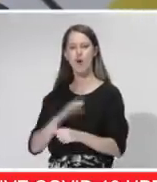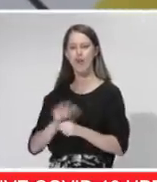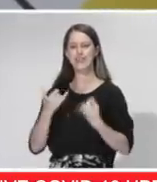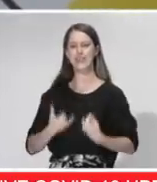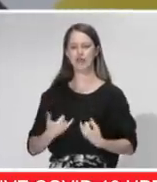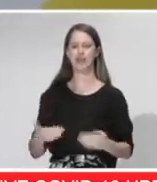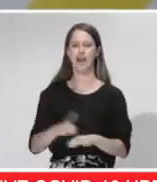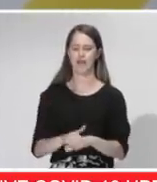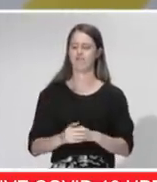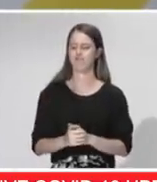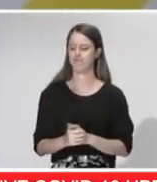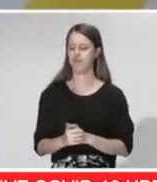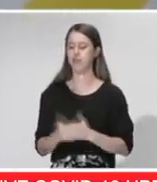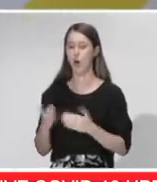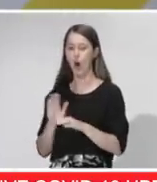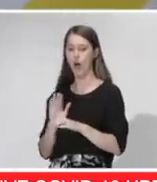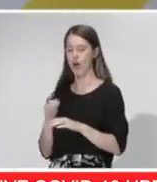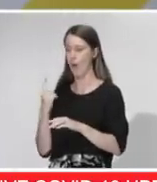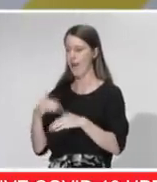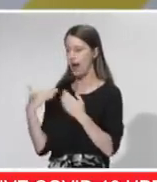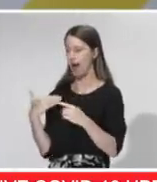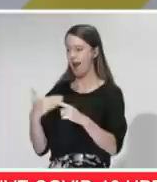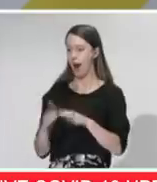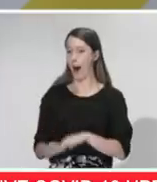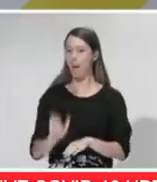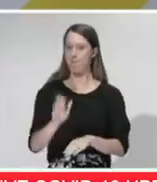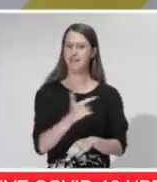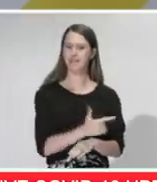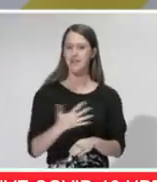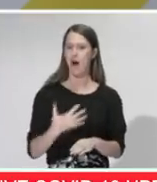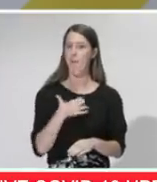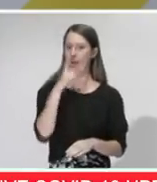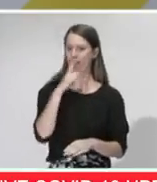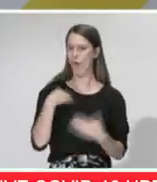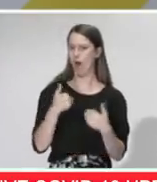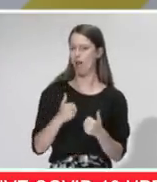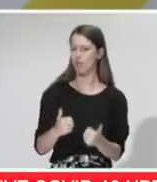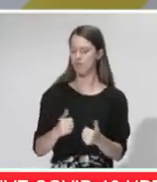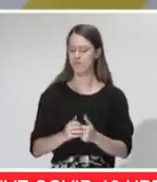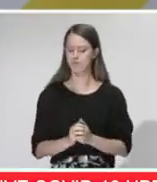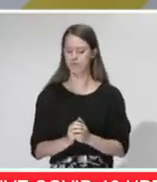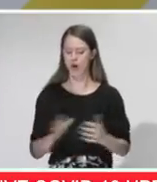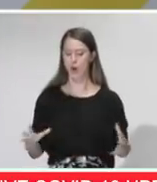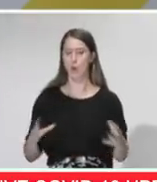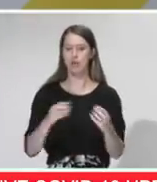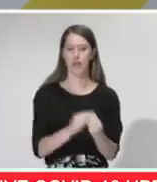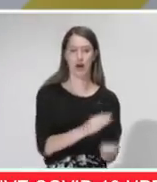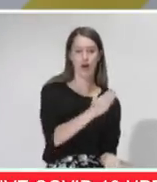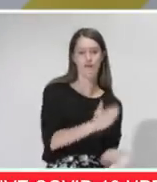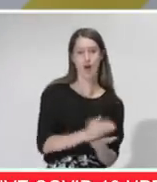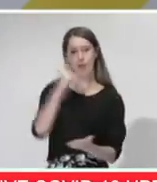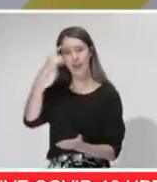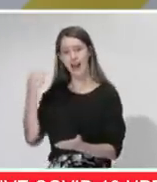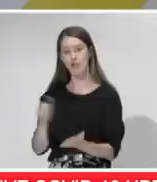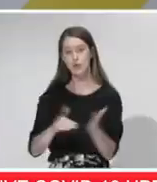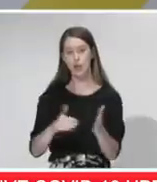recovered. This is an increase of 75 on yesterday's number. The new combined total of confirmed and probable cases